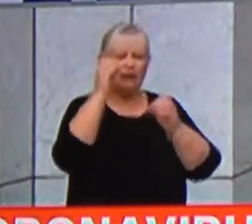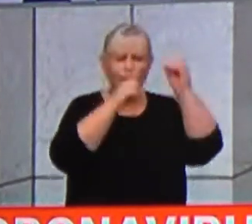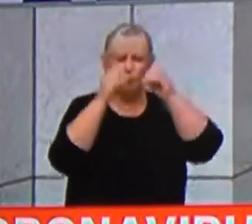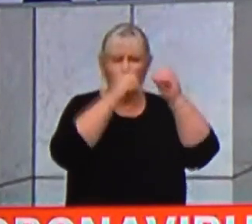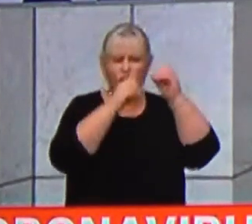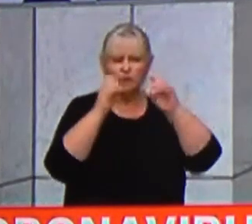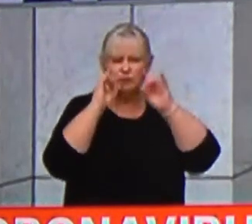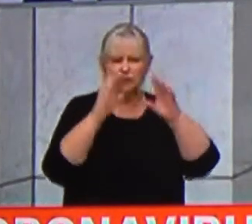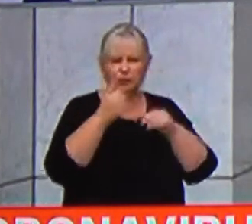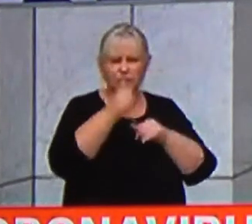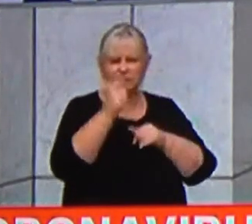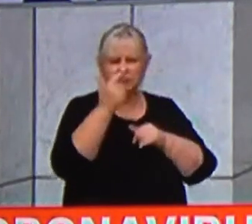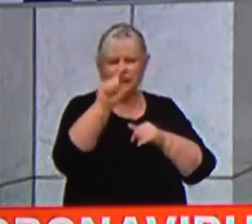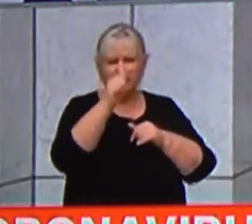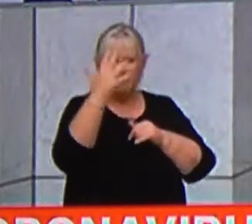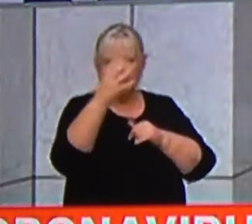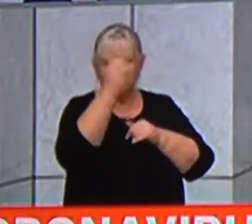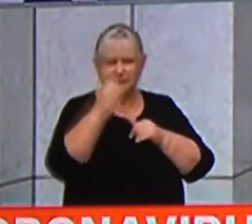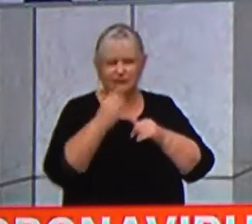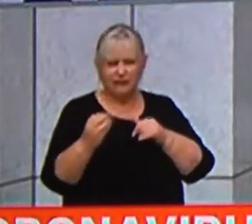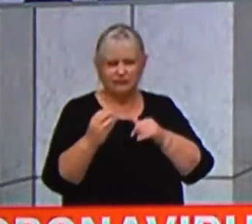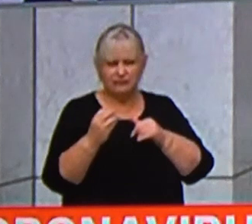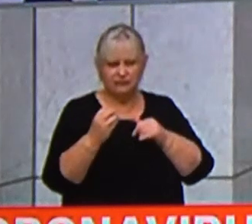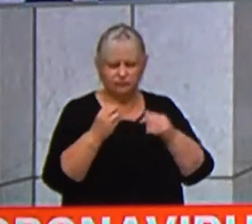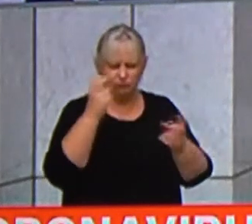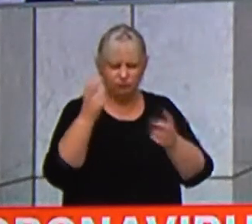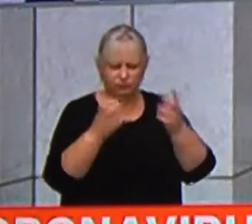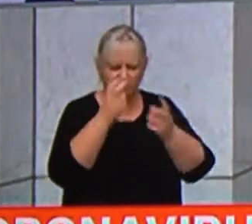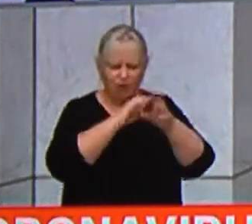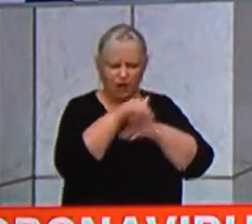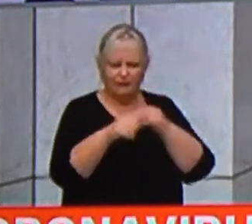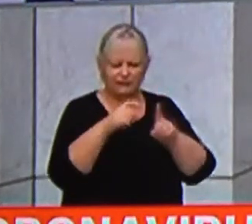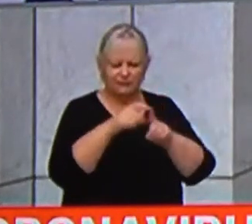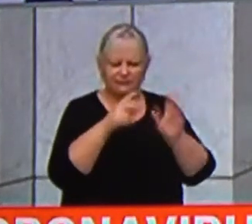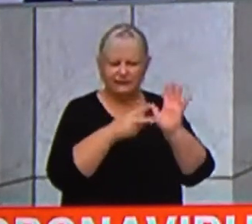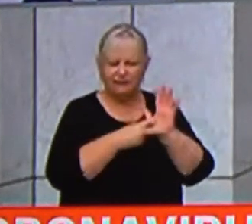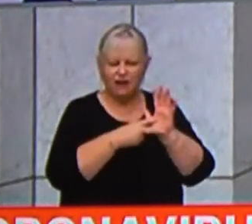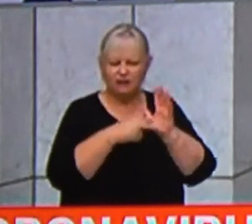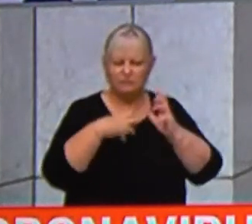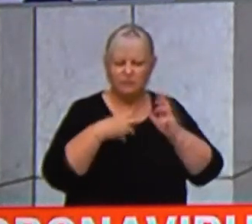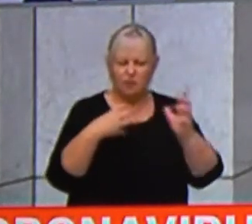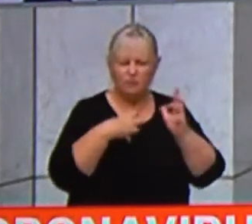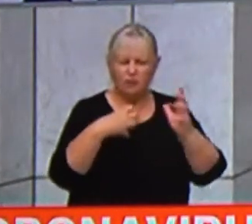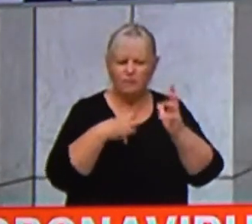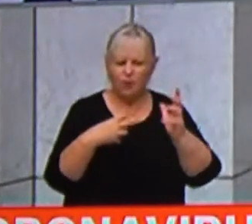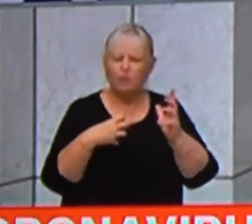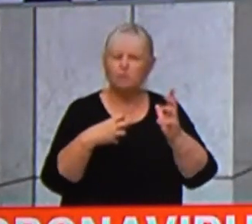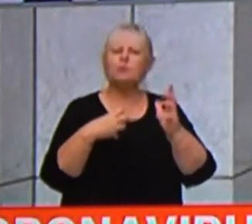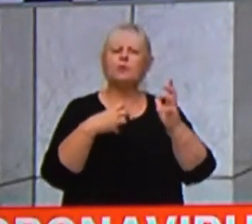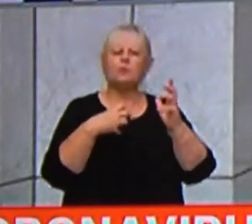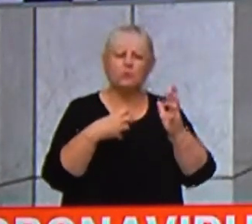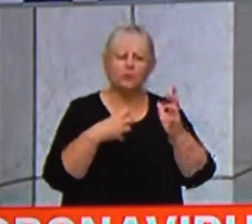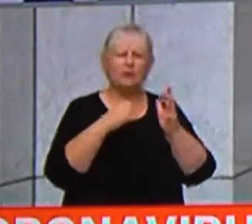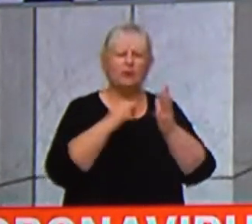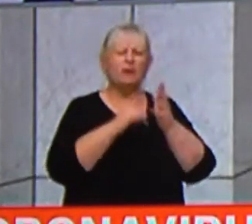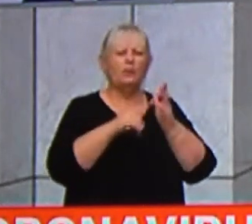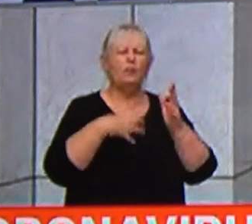most vulnerable as a result of the changes that are taking place in daily life here in Australia as a result of